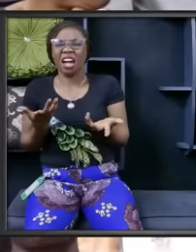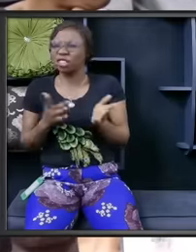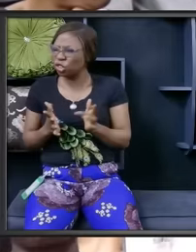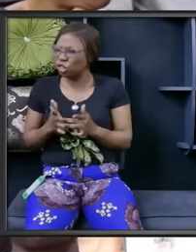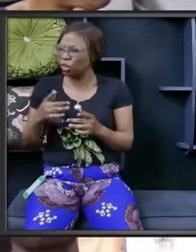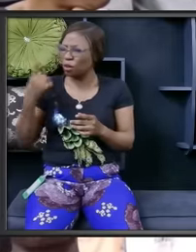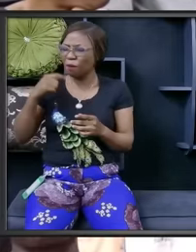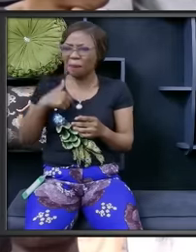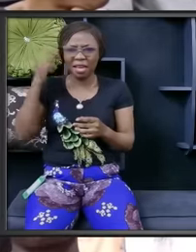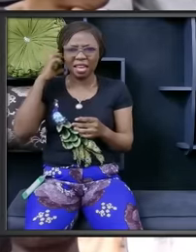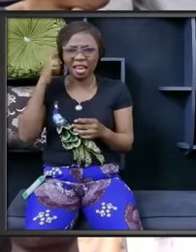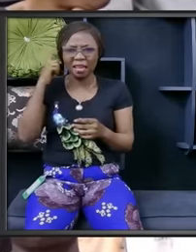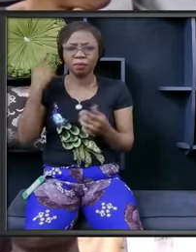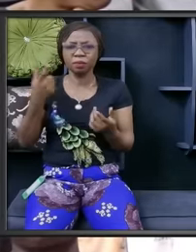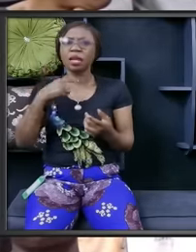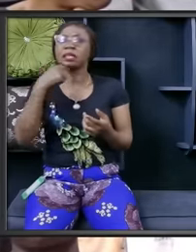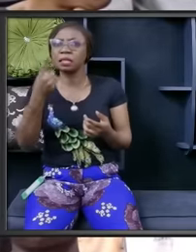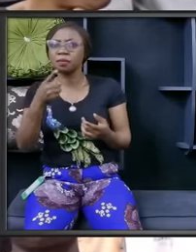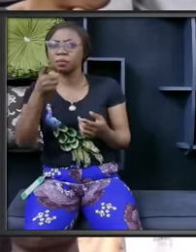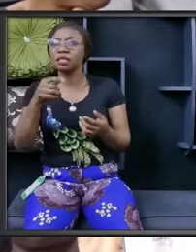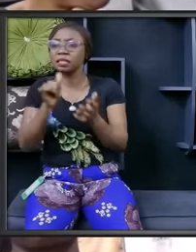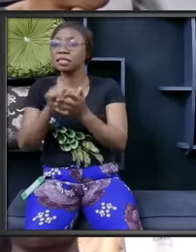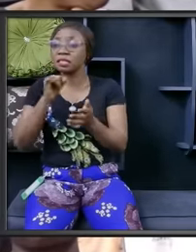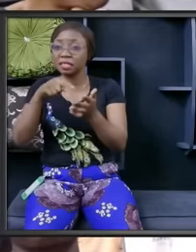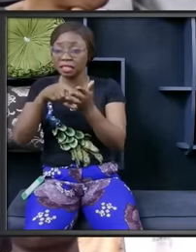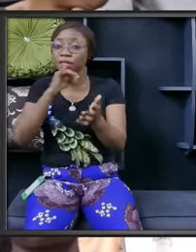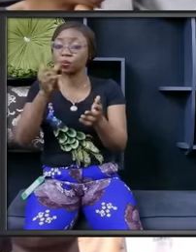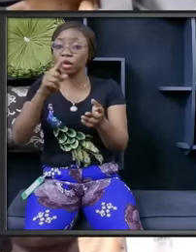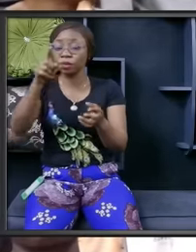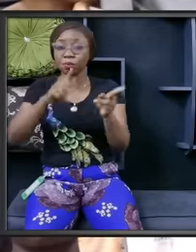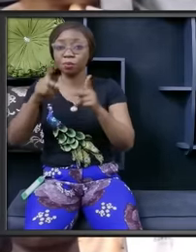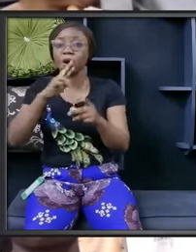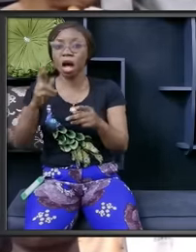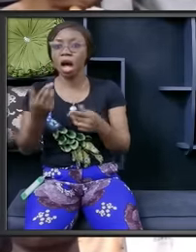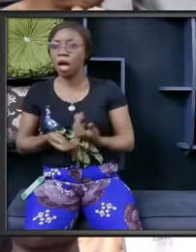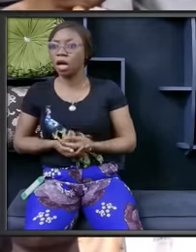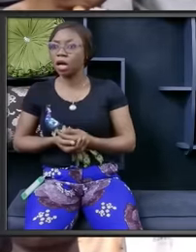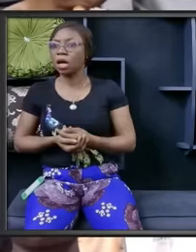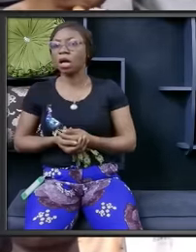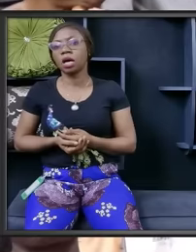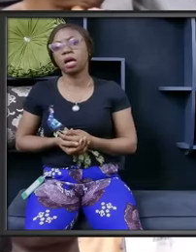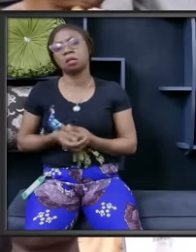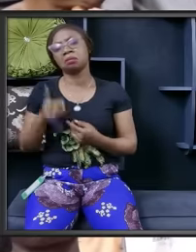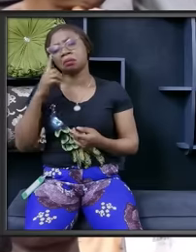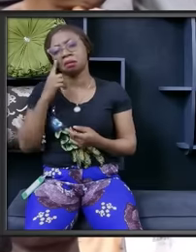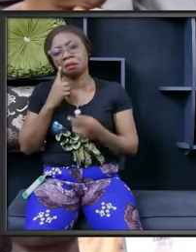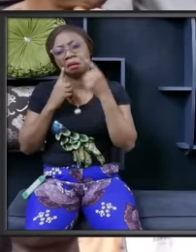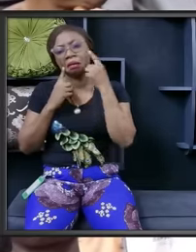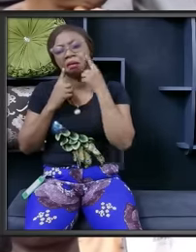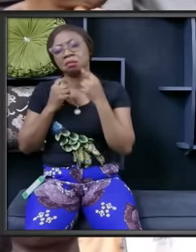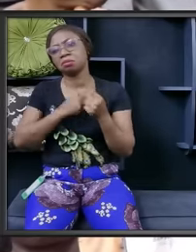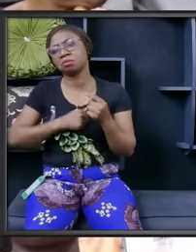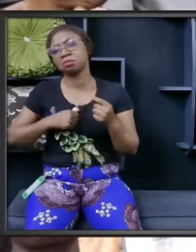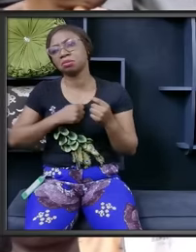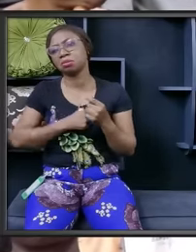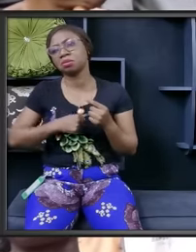Now you can't come home, I tell and say, now addict suit, una de. Now this thing where you not do. Now you can't they cry, say, hey, you know, you never see the